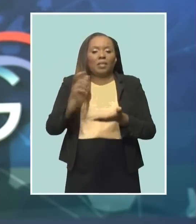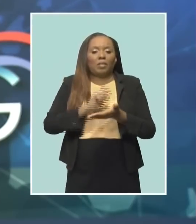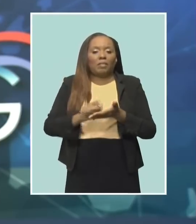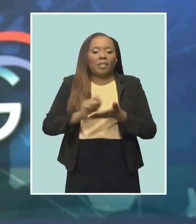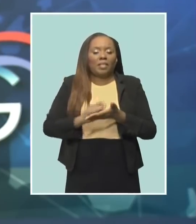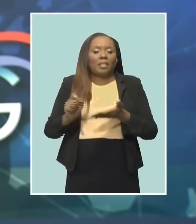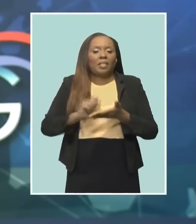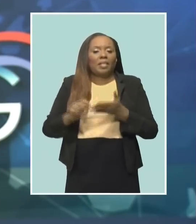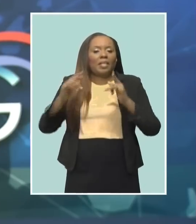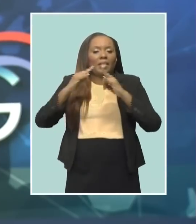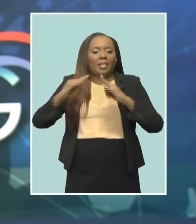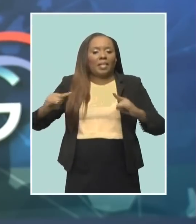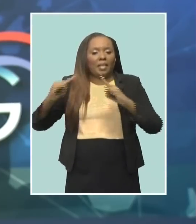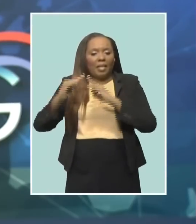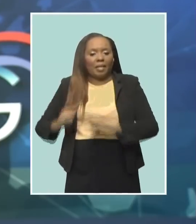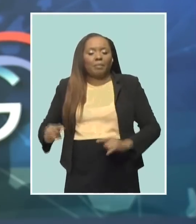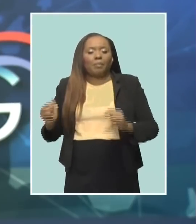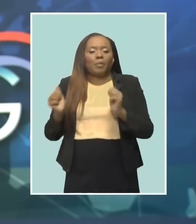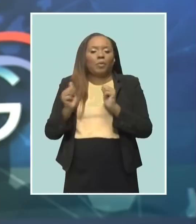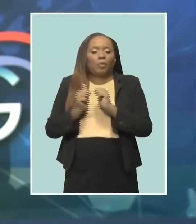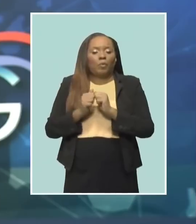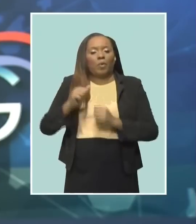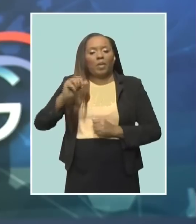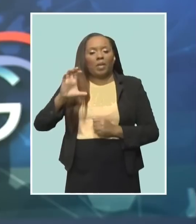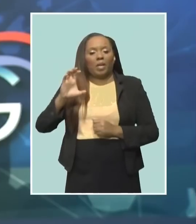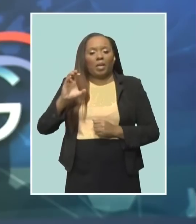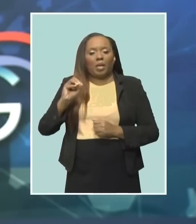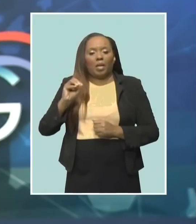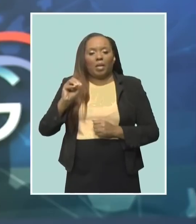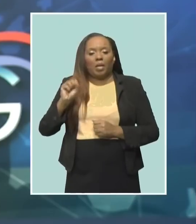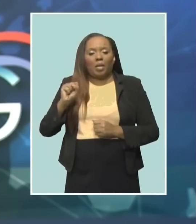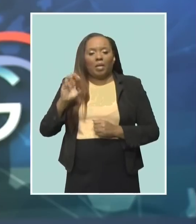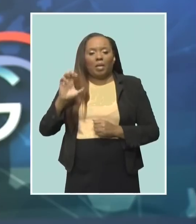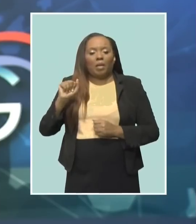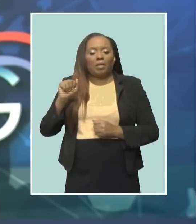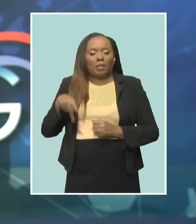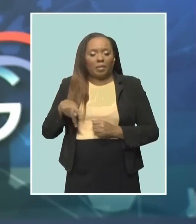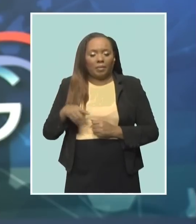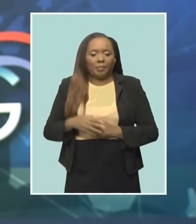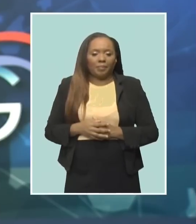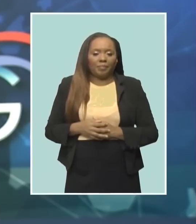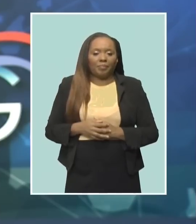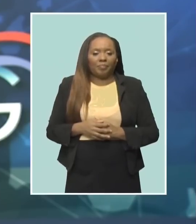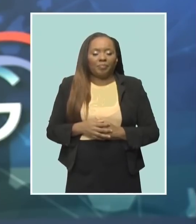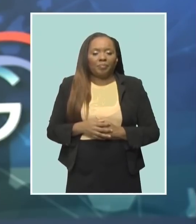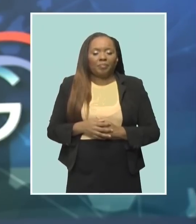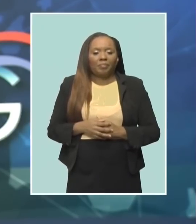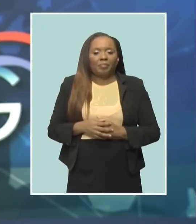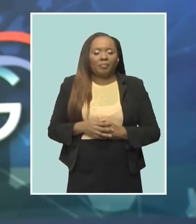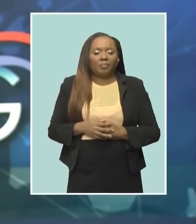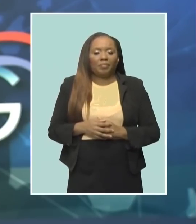in collaboration with the Copyright Society of Composers, Authors and Publishers Incorporated.